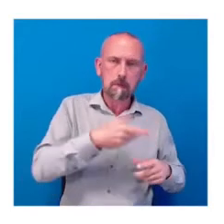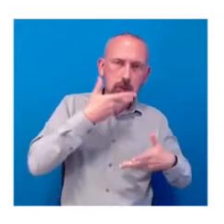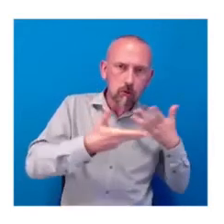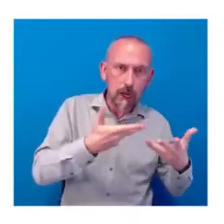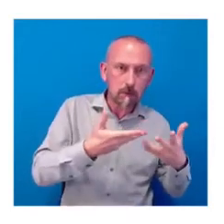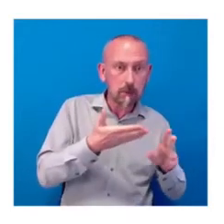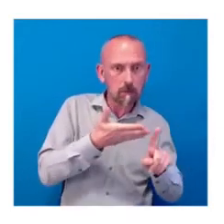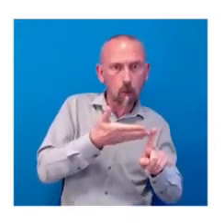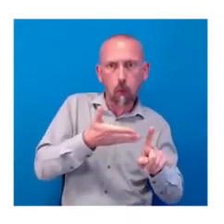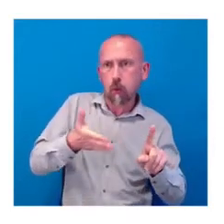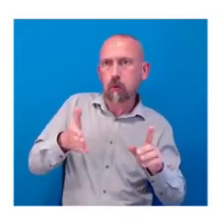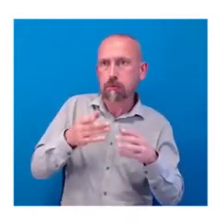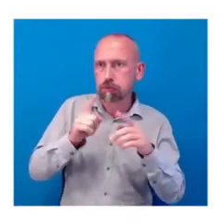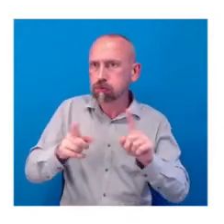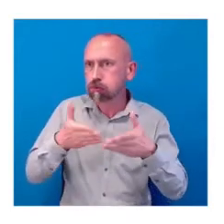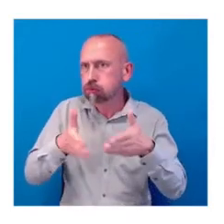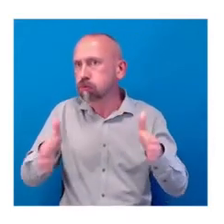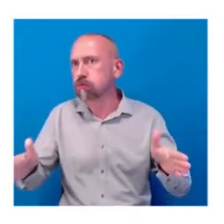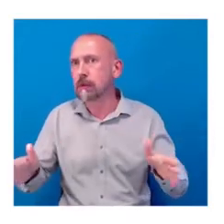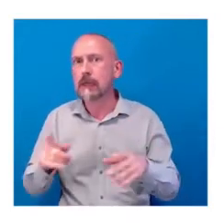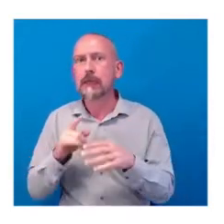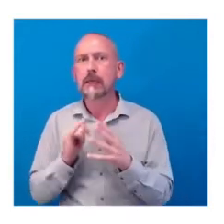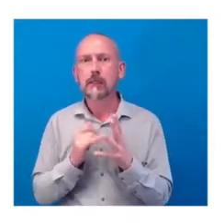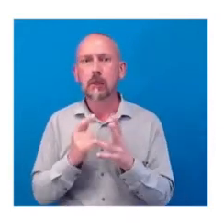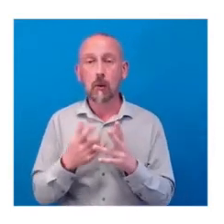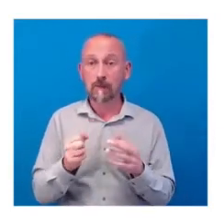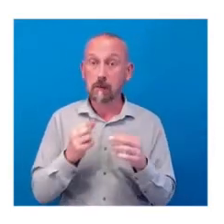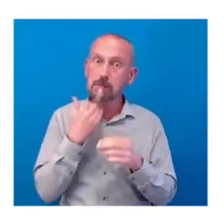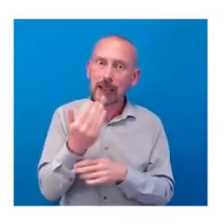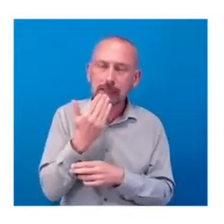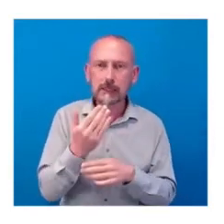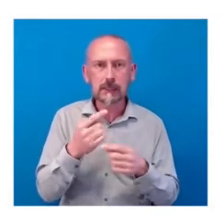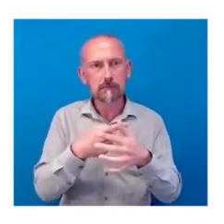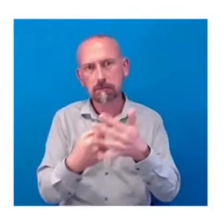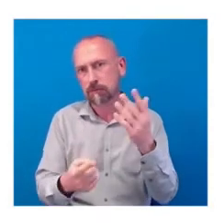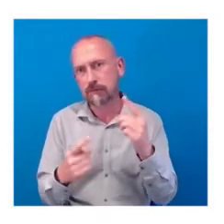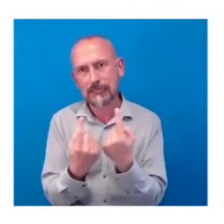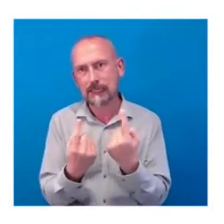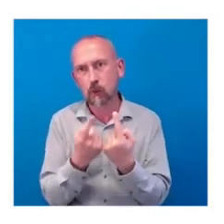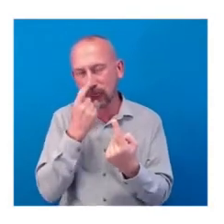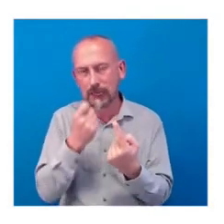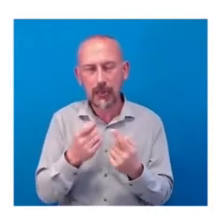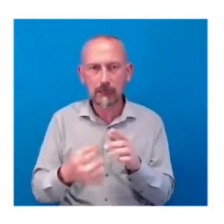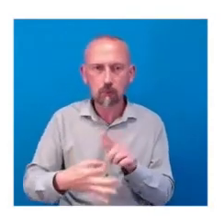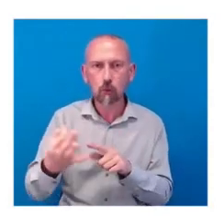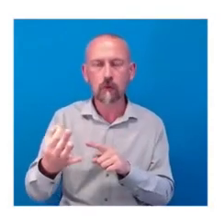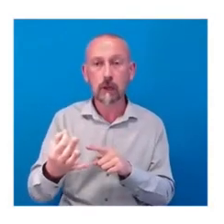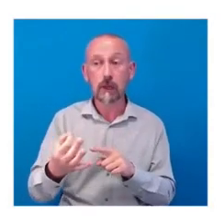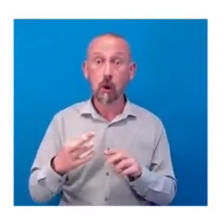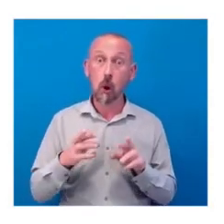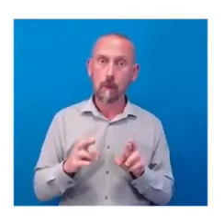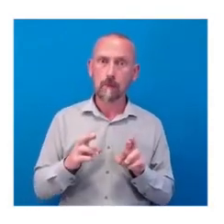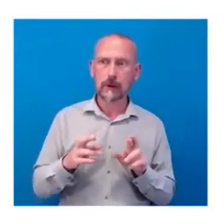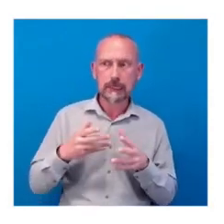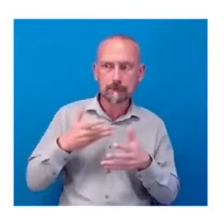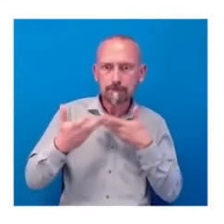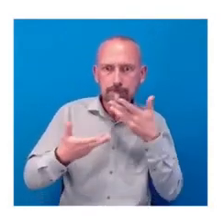we definitely still have plenty of things to fix, but I hope that I've kind of outlined that we are doing some exciting things in terms